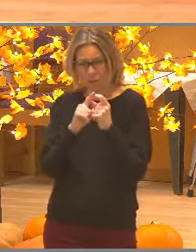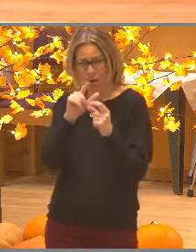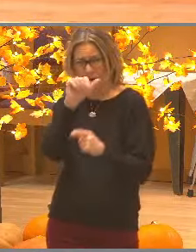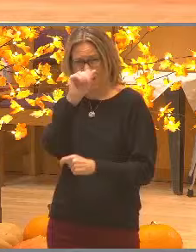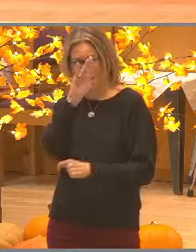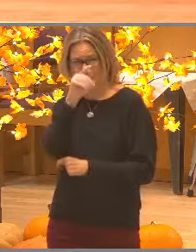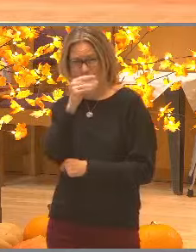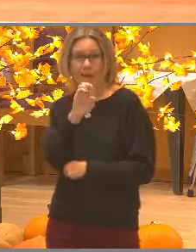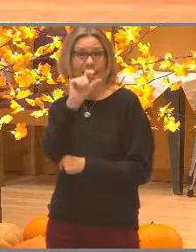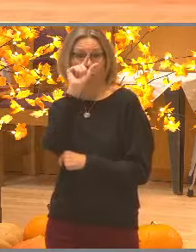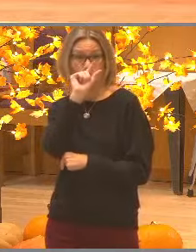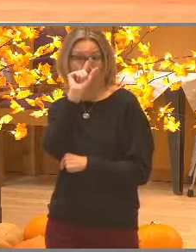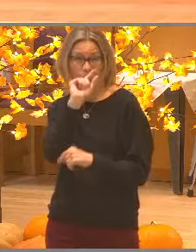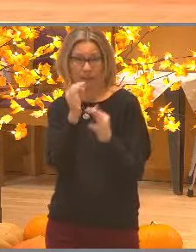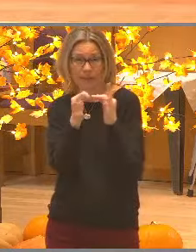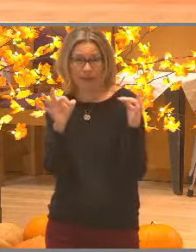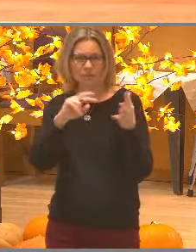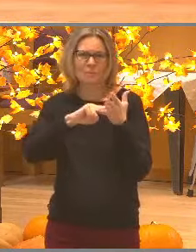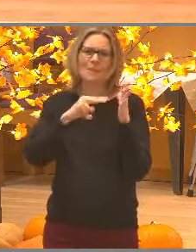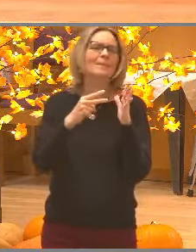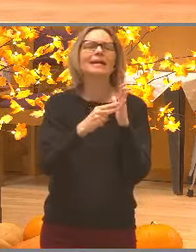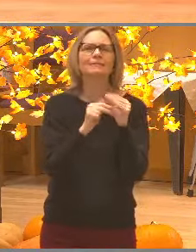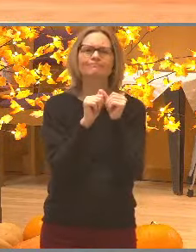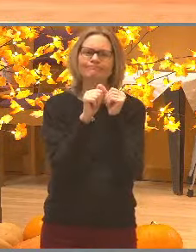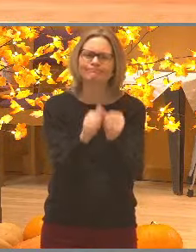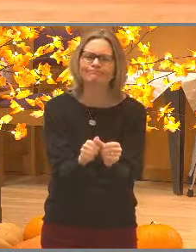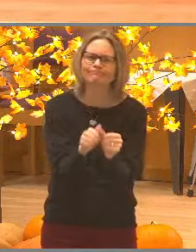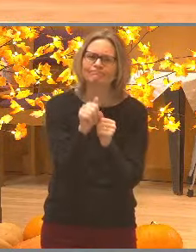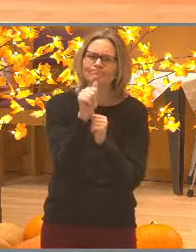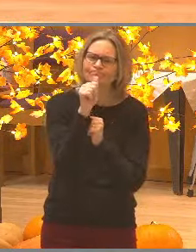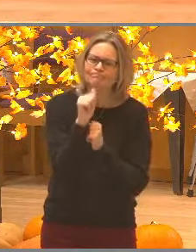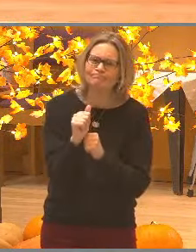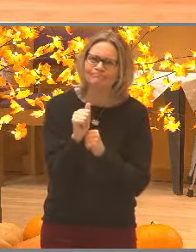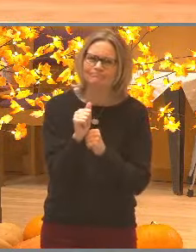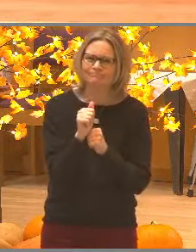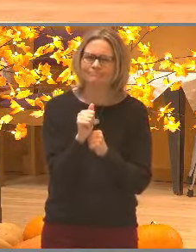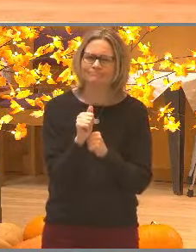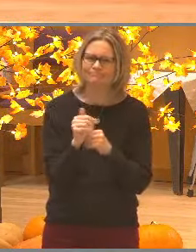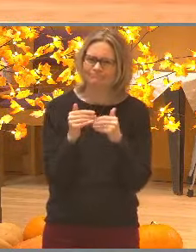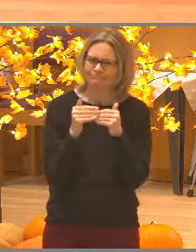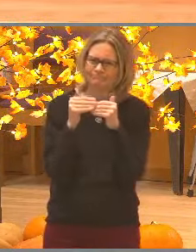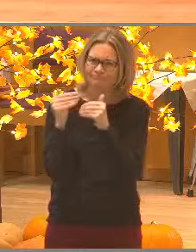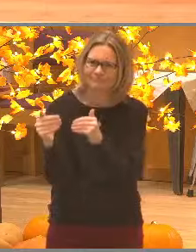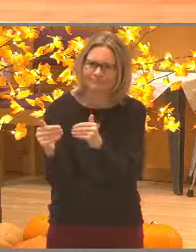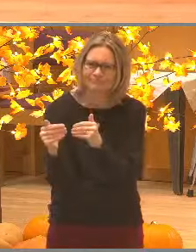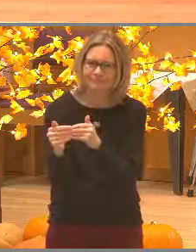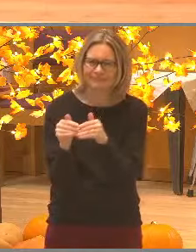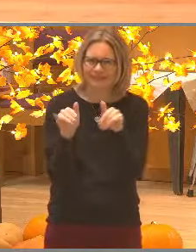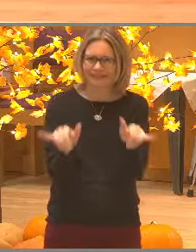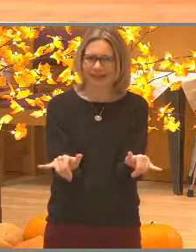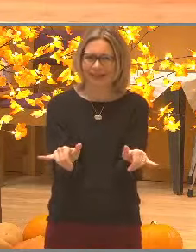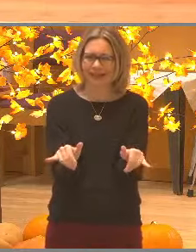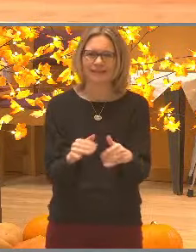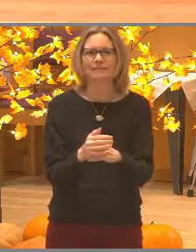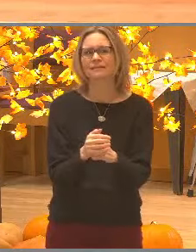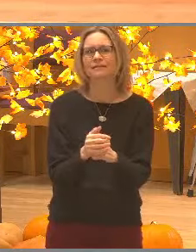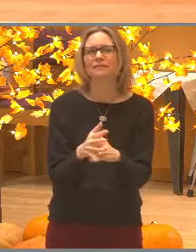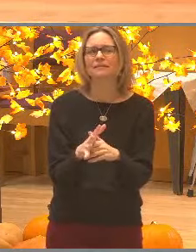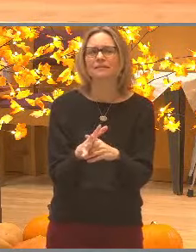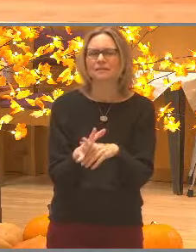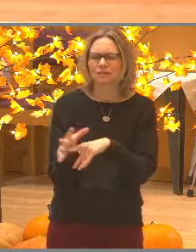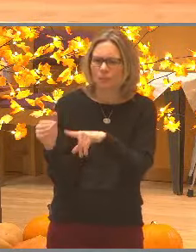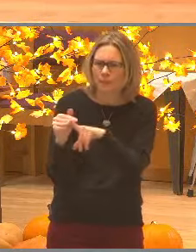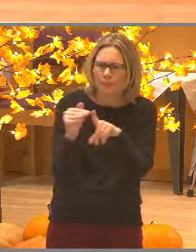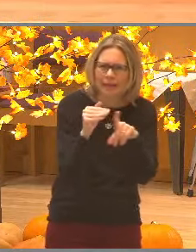means to remain, to endure, to go along with, to stay. It's a reminder of the profound